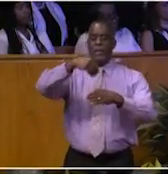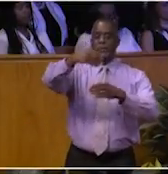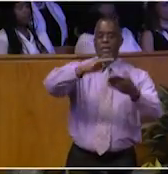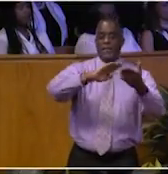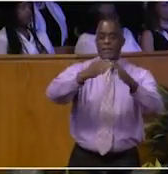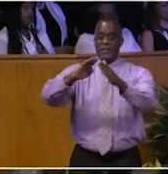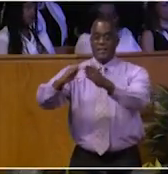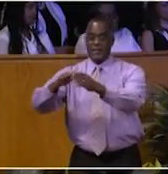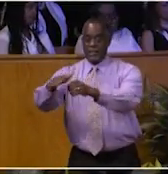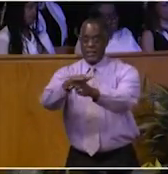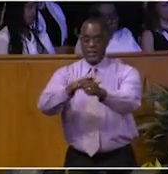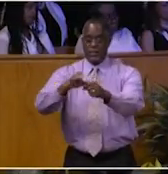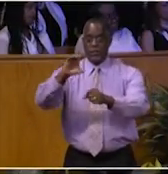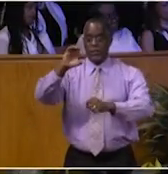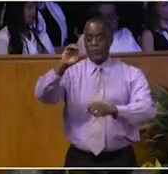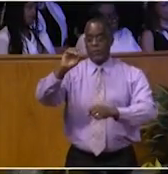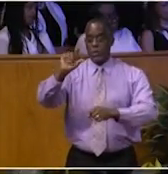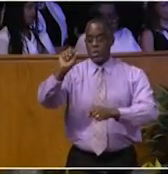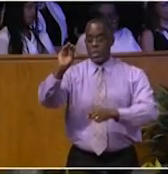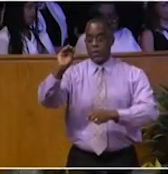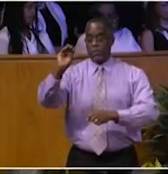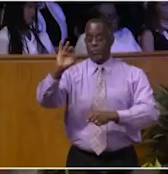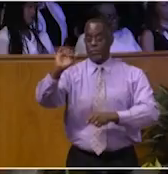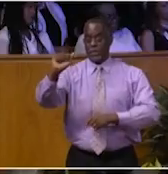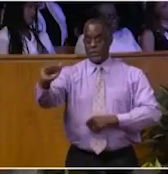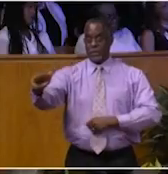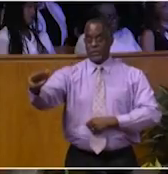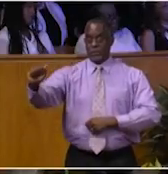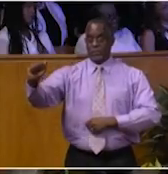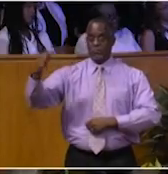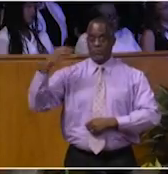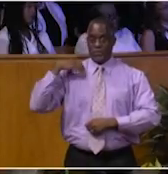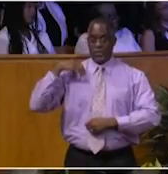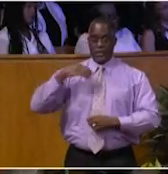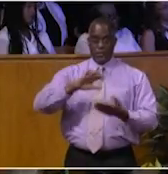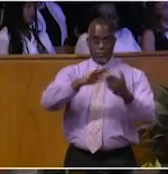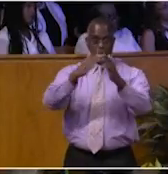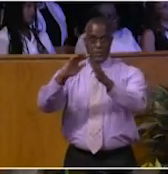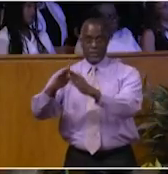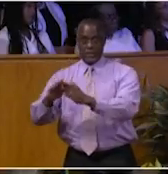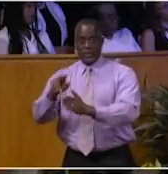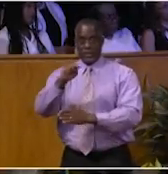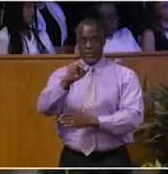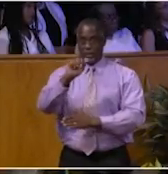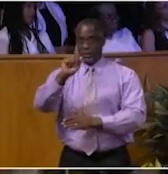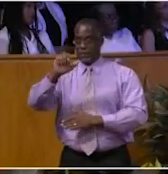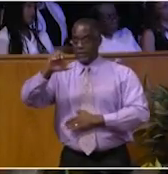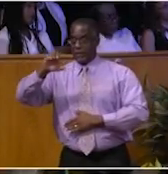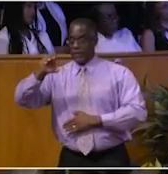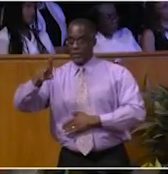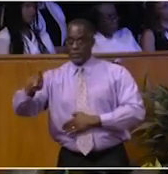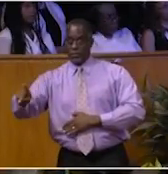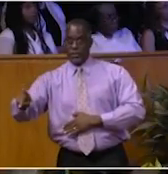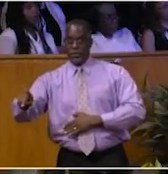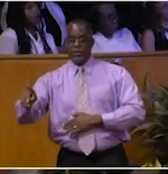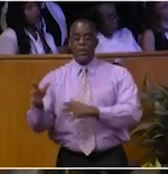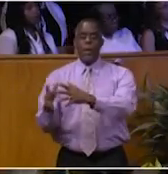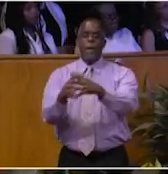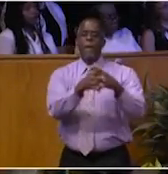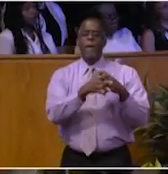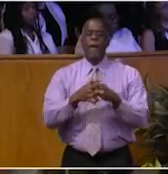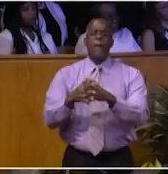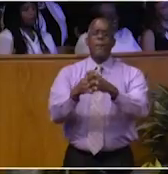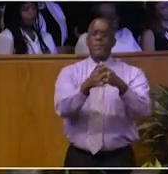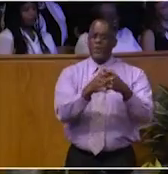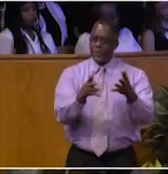city limits of Columbia, the capital city, and the NAACP's America's Journey